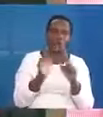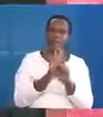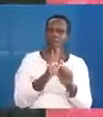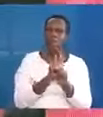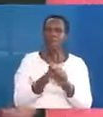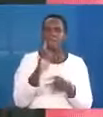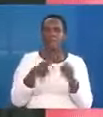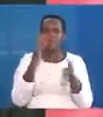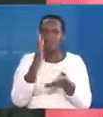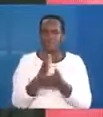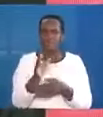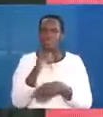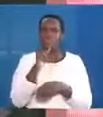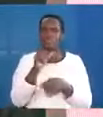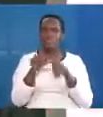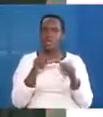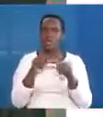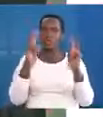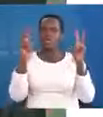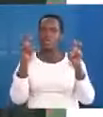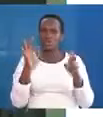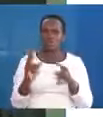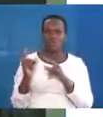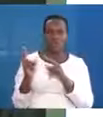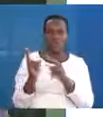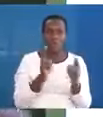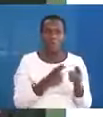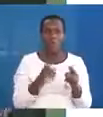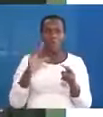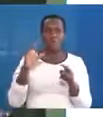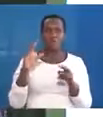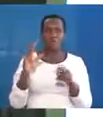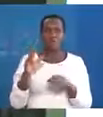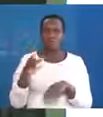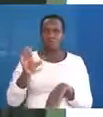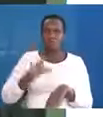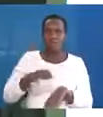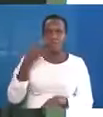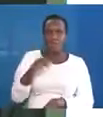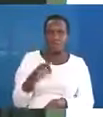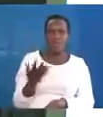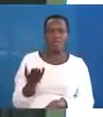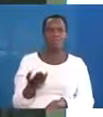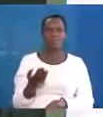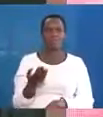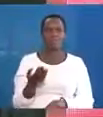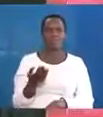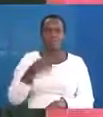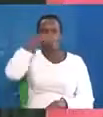is not addressing the issues of the common man, Mama Mboga, the